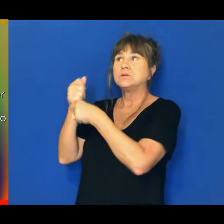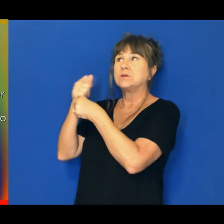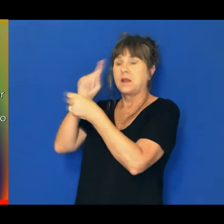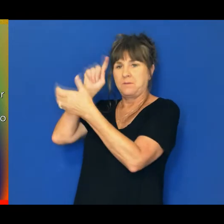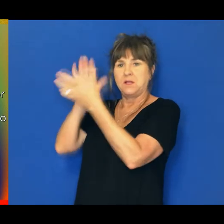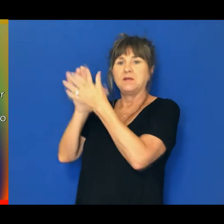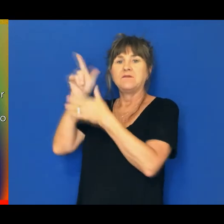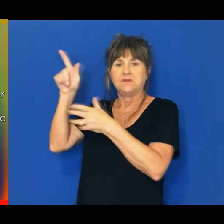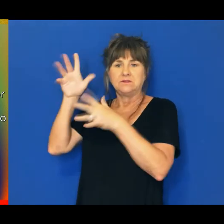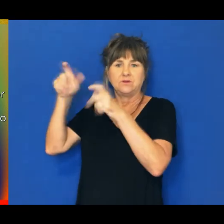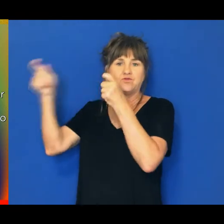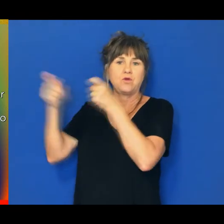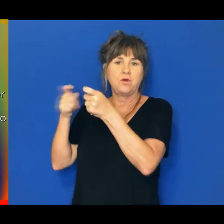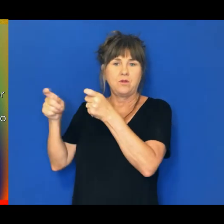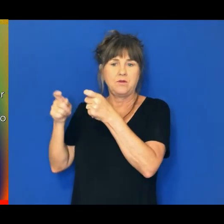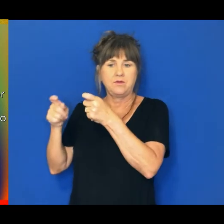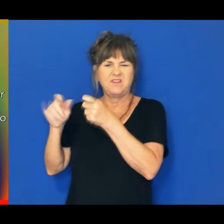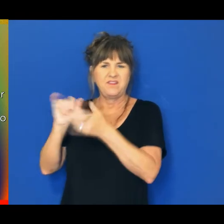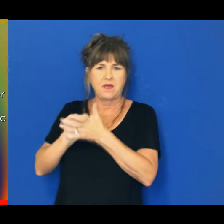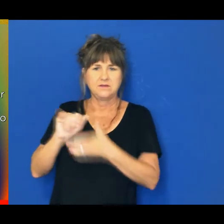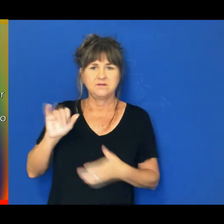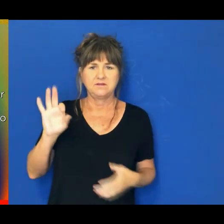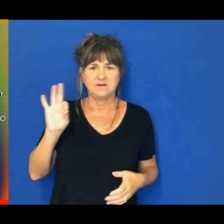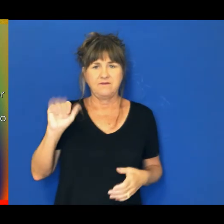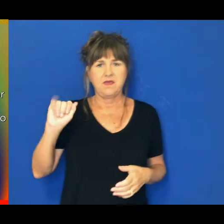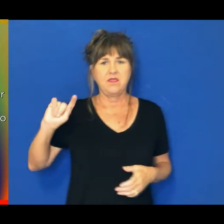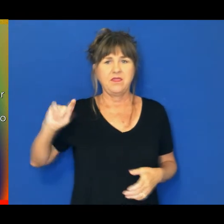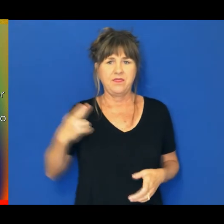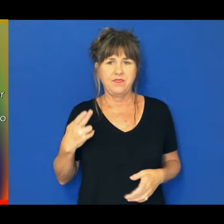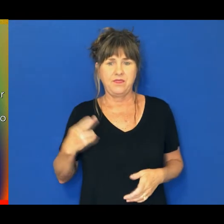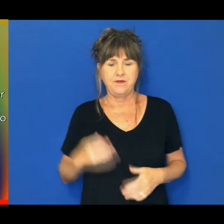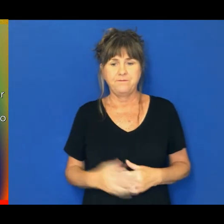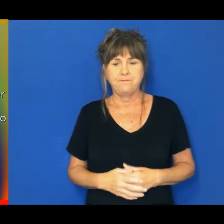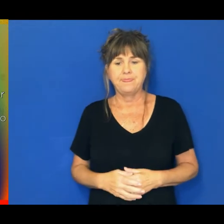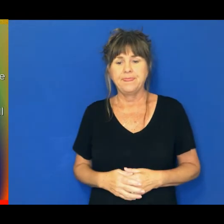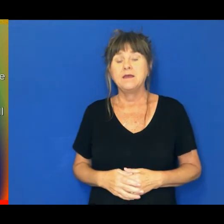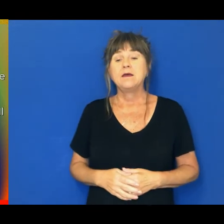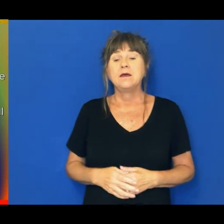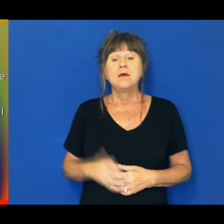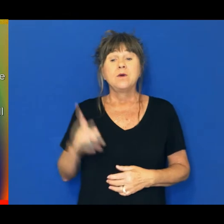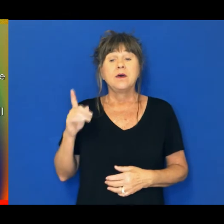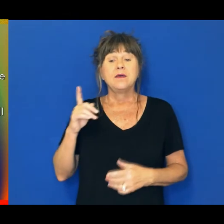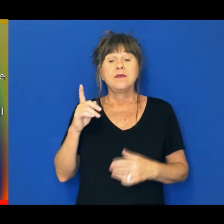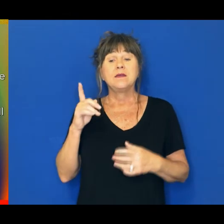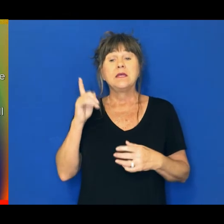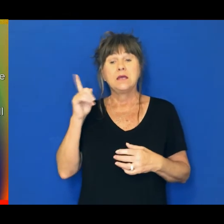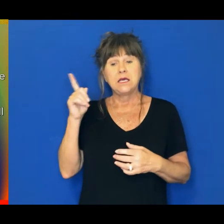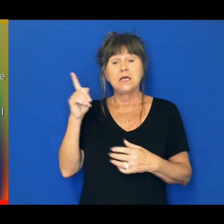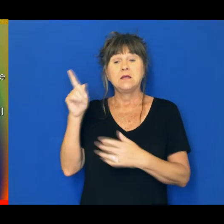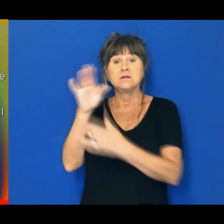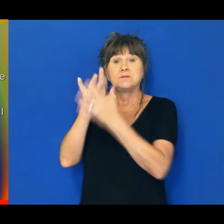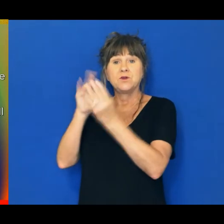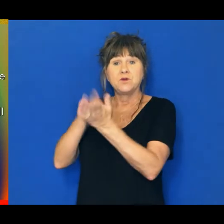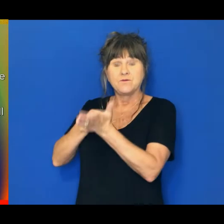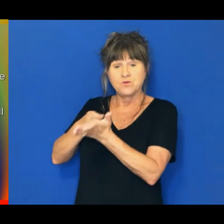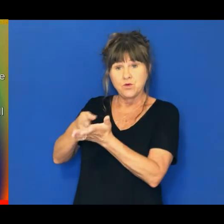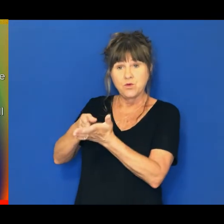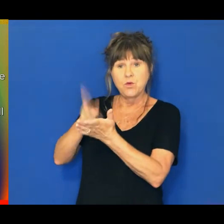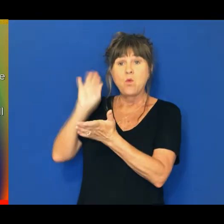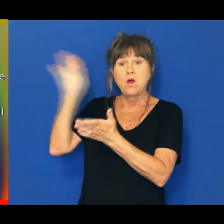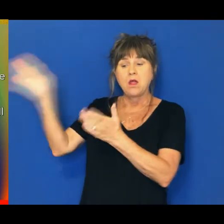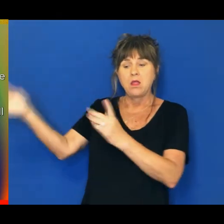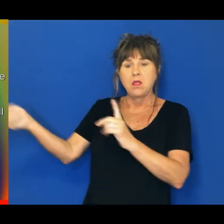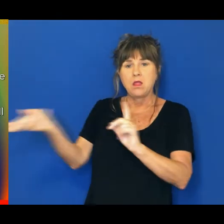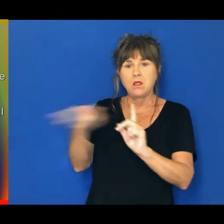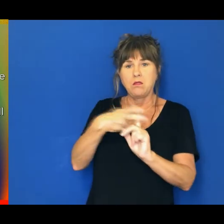Spirit-filled faith says. John 16:13 reads, but when he, the Spirit of truth, comes, he will guide you into